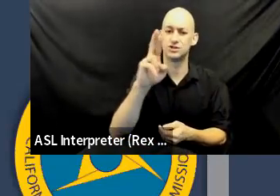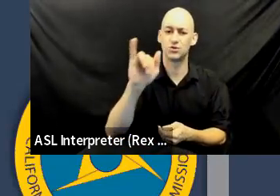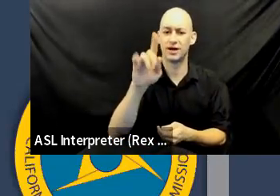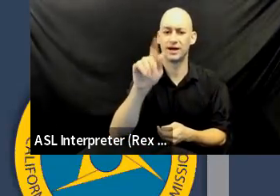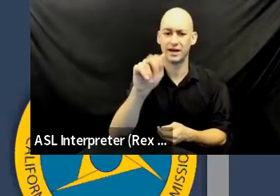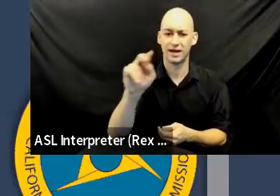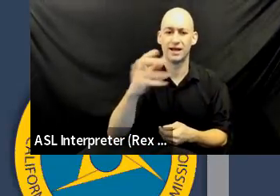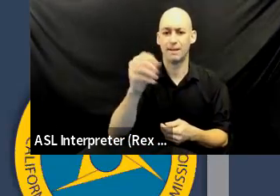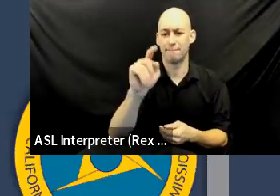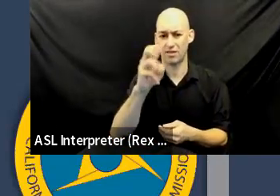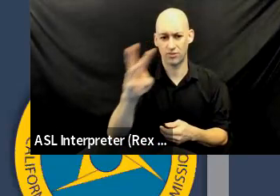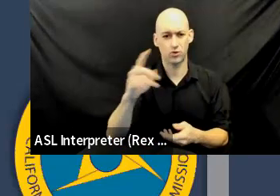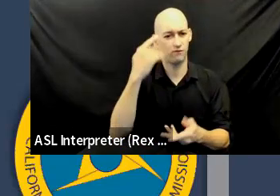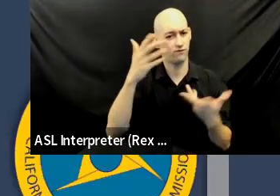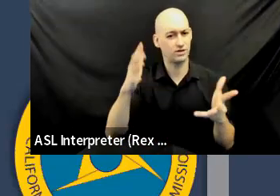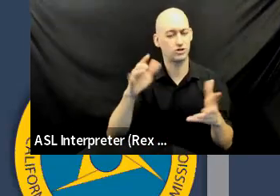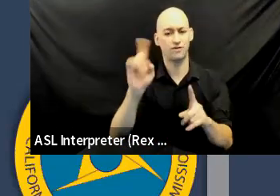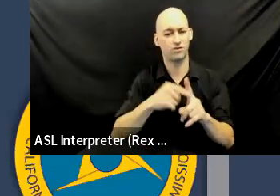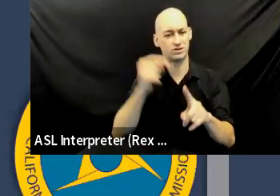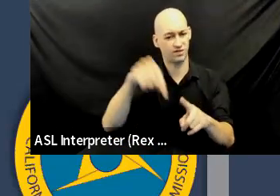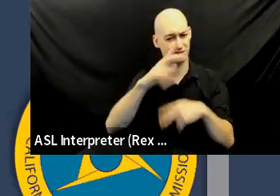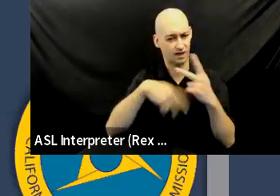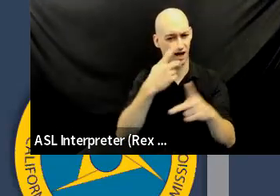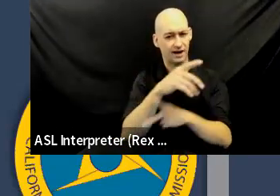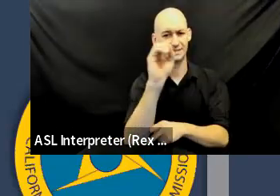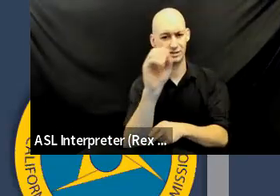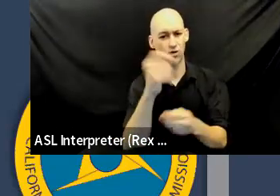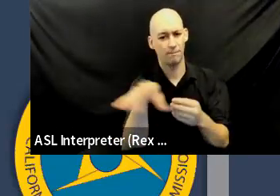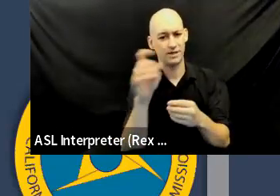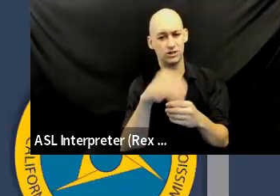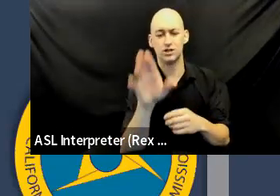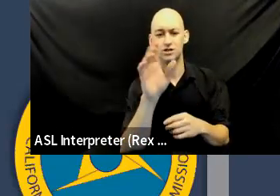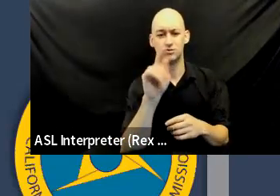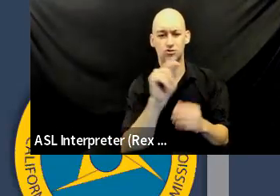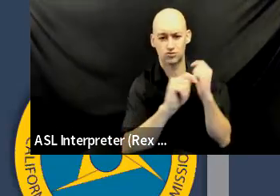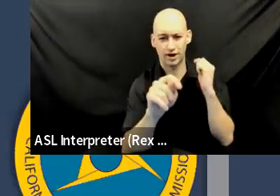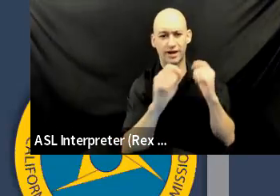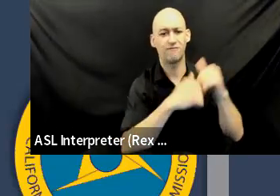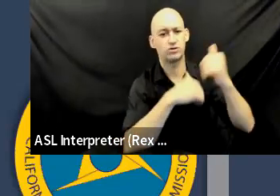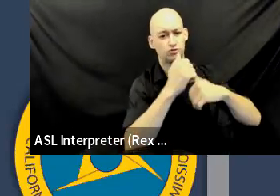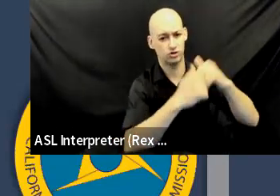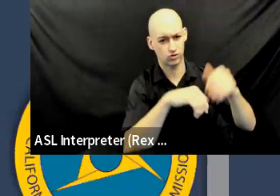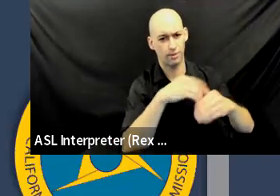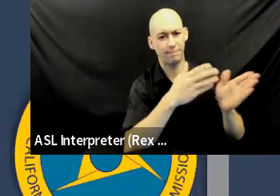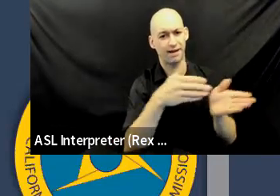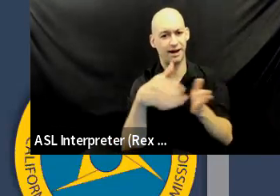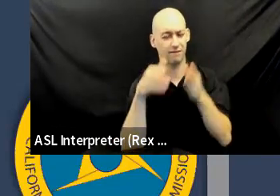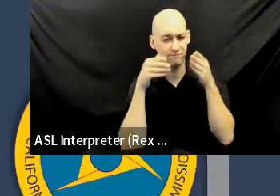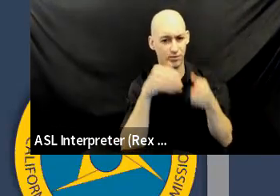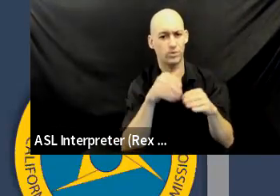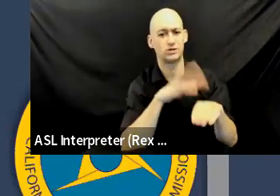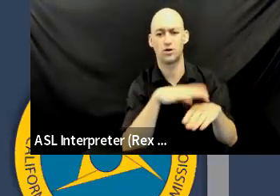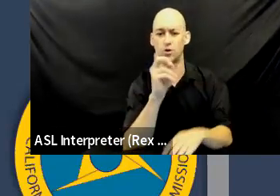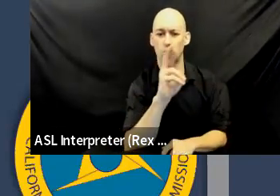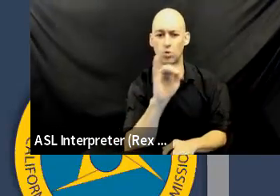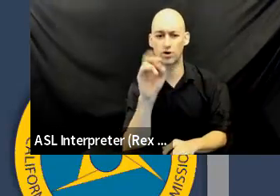the completion of this first of its kind zero-emission truck infrastructure planning focused on corridors